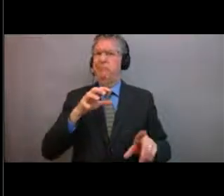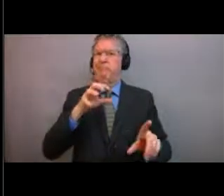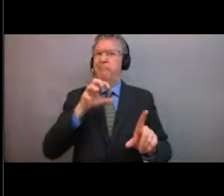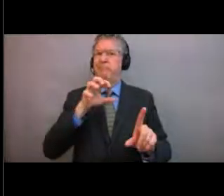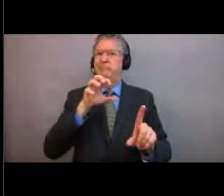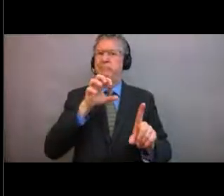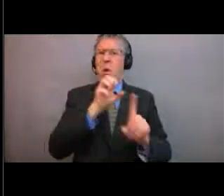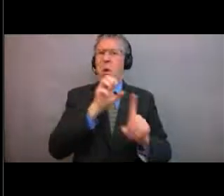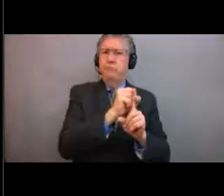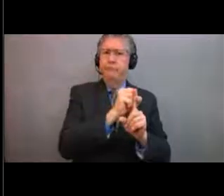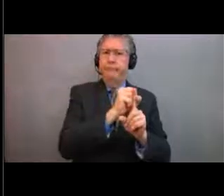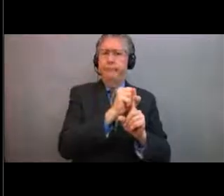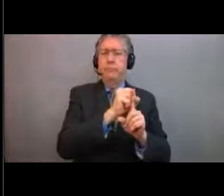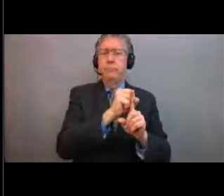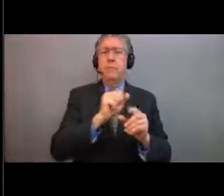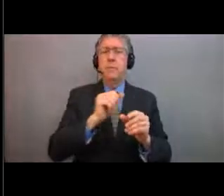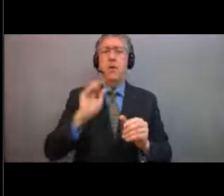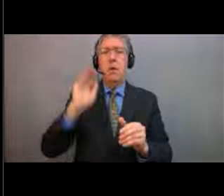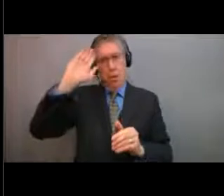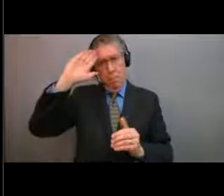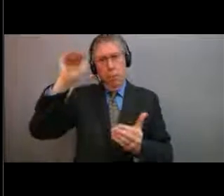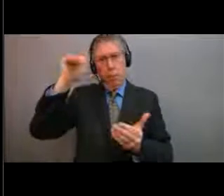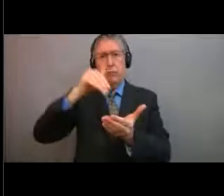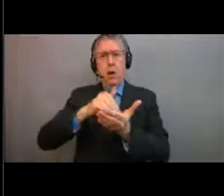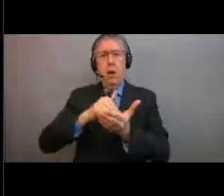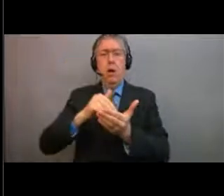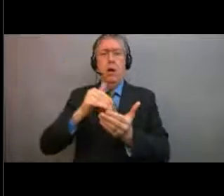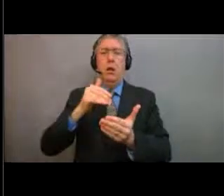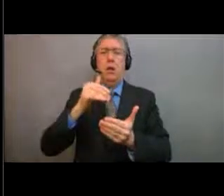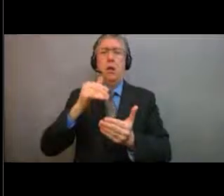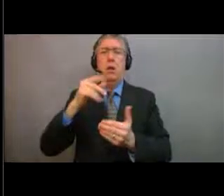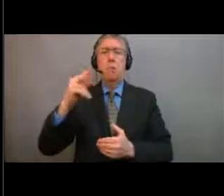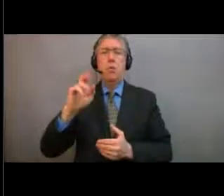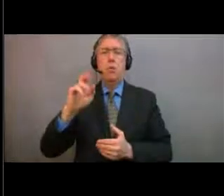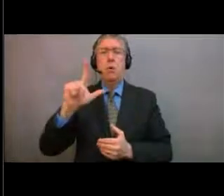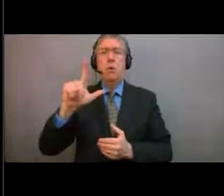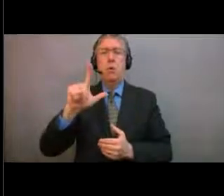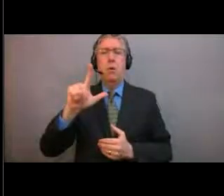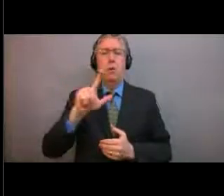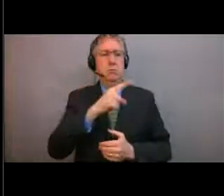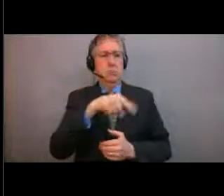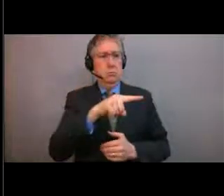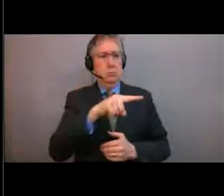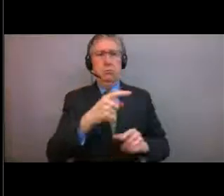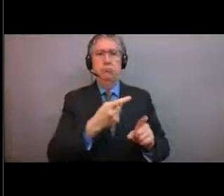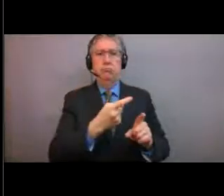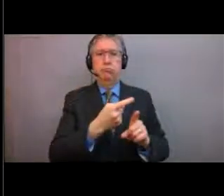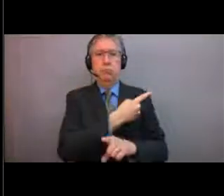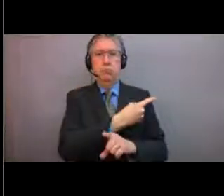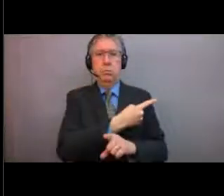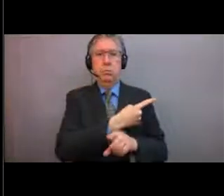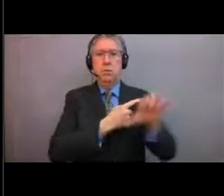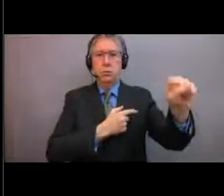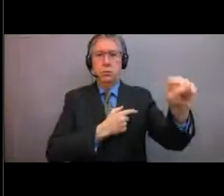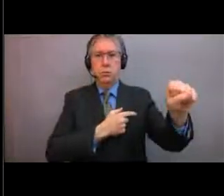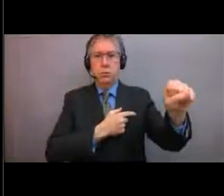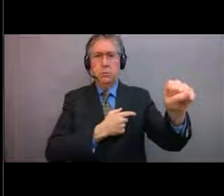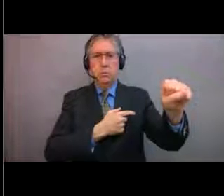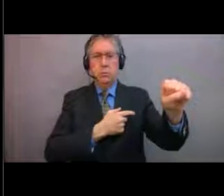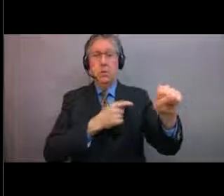Protocol on substances that deplete the ozone layer. The paper's findings are directly relevant to